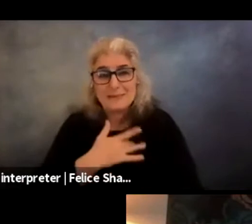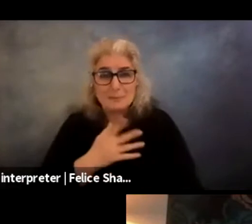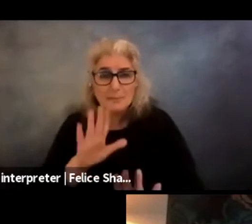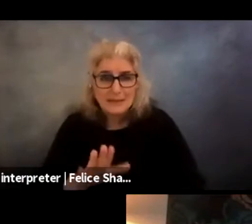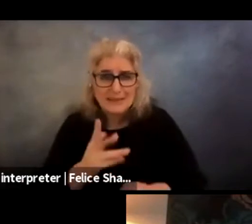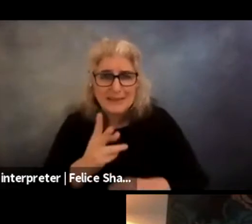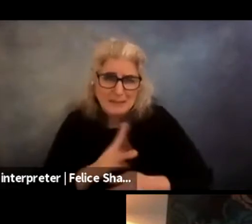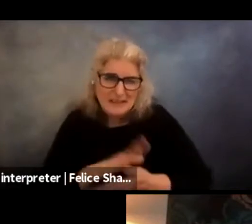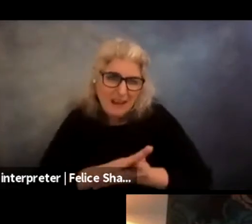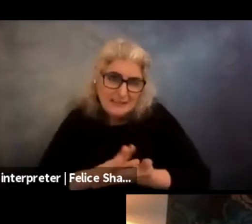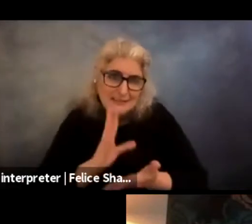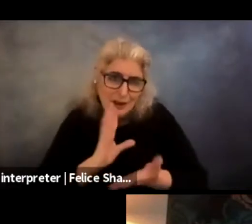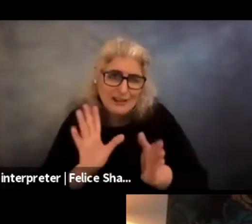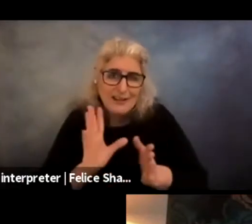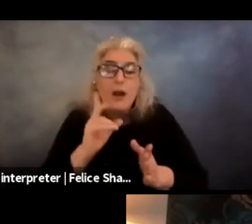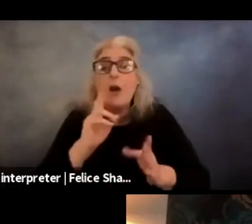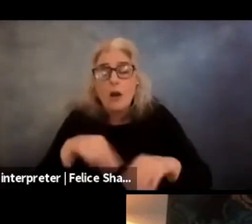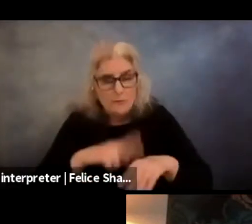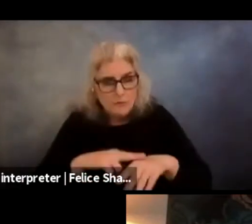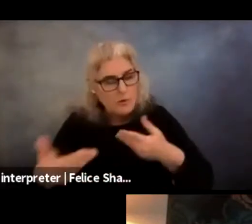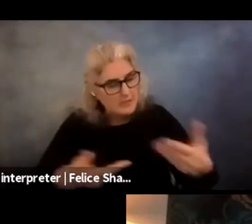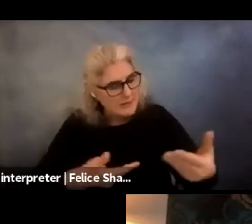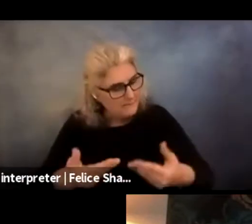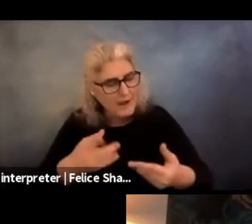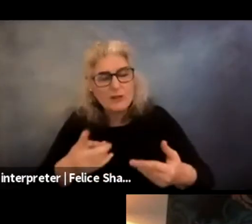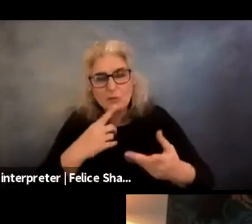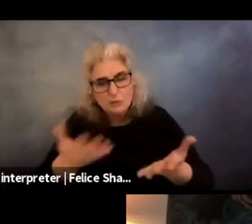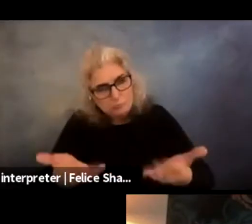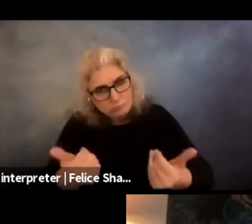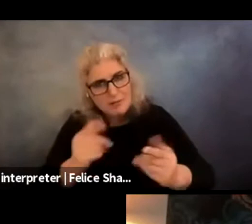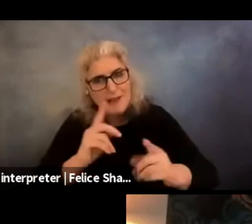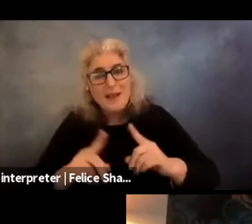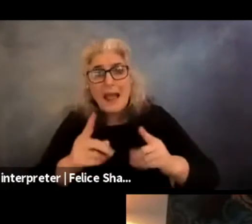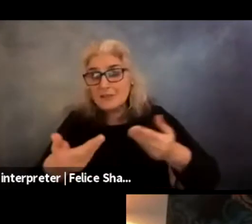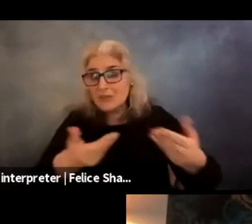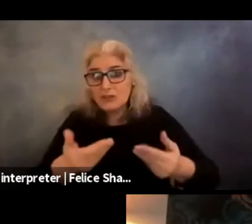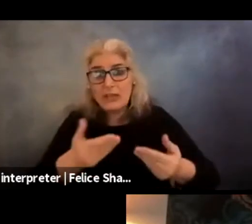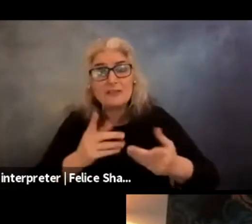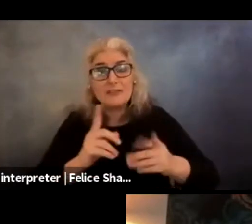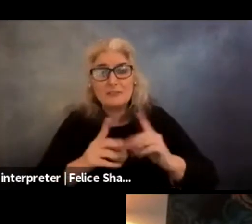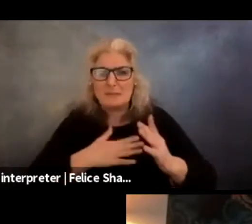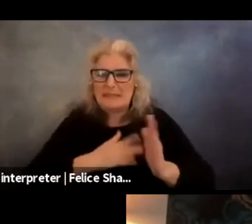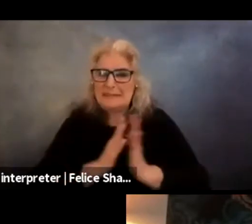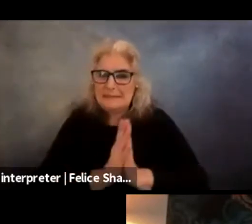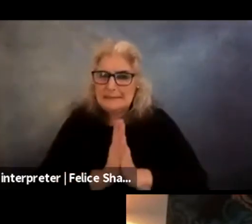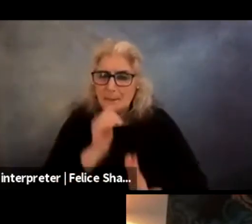I think some invitation of patience and like suggestion is very welcomed.